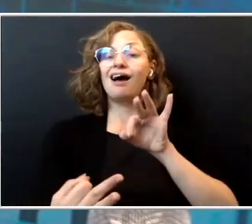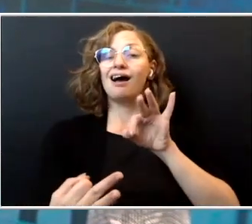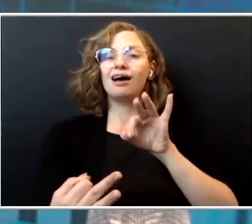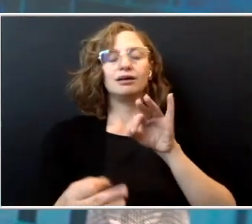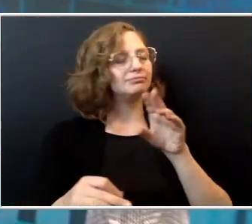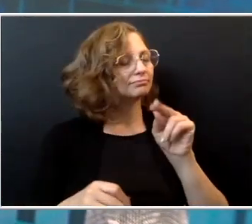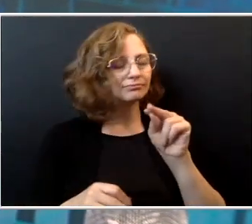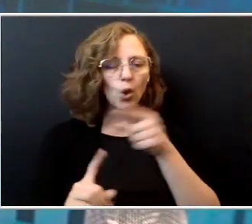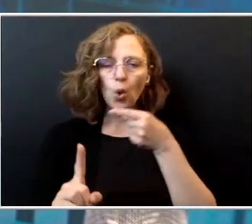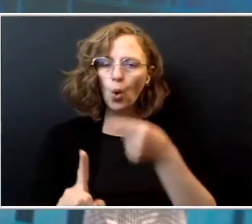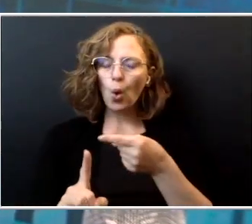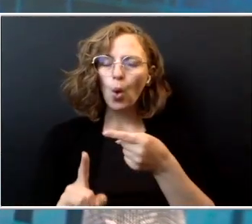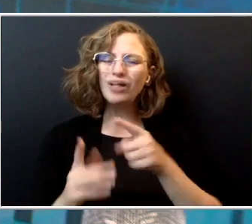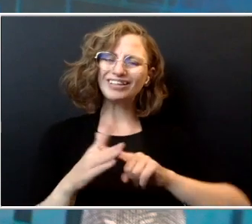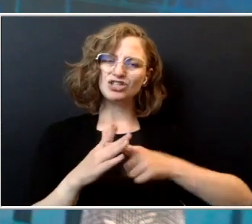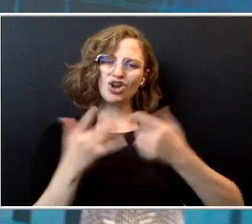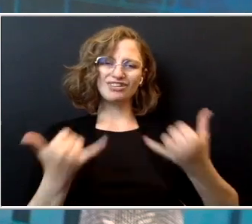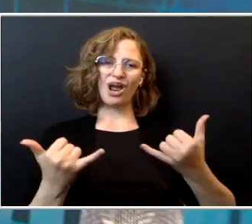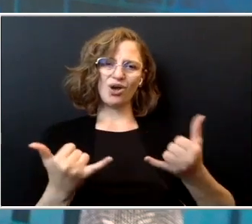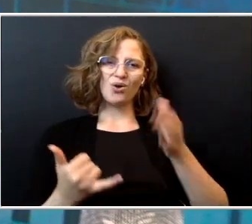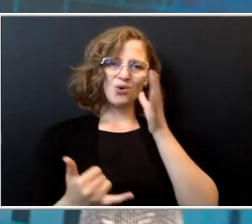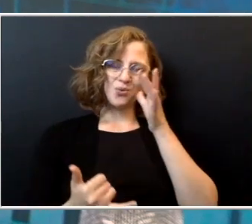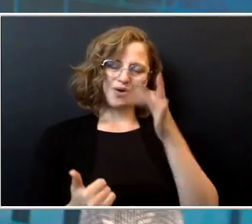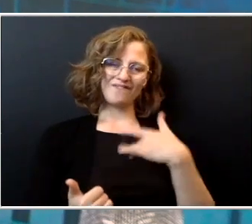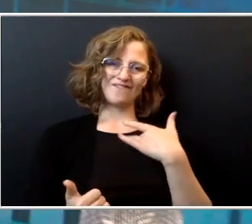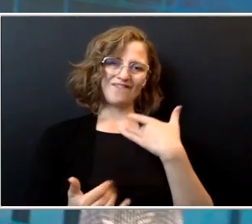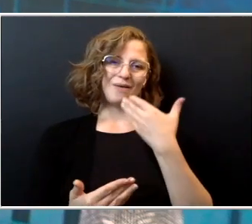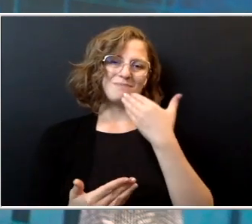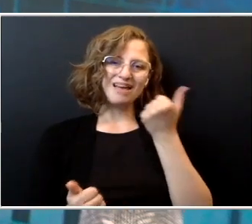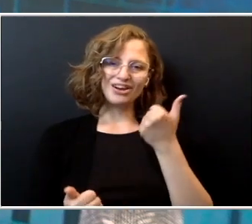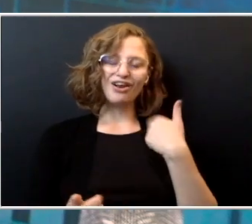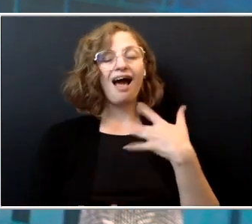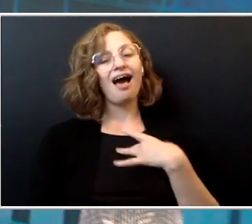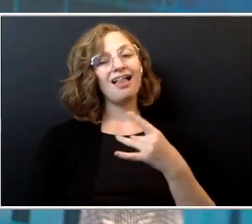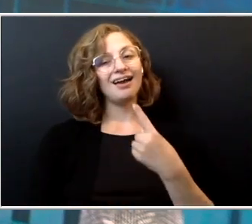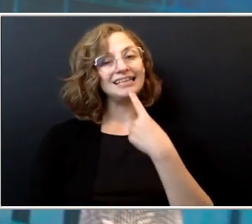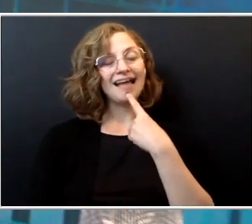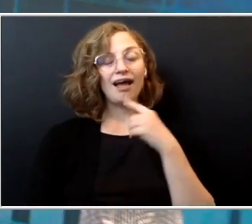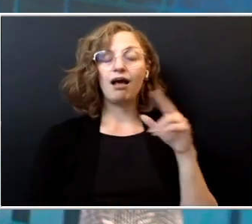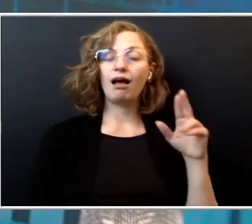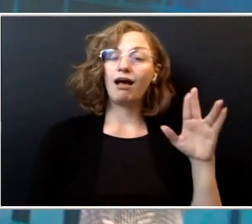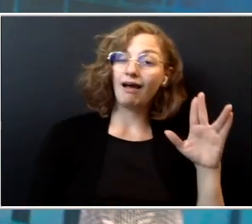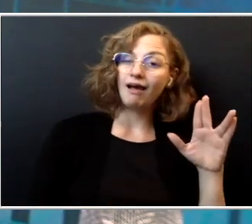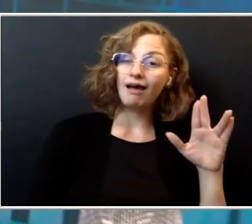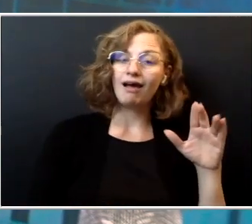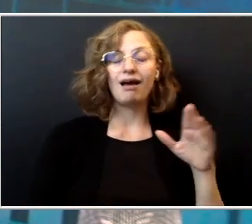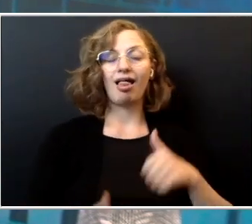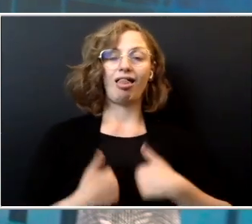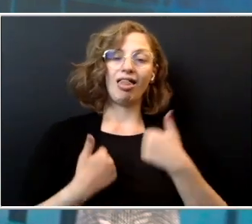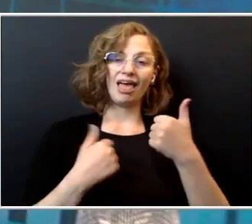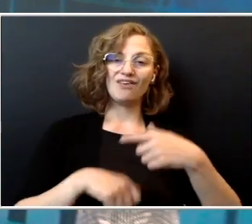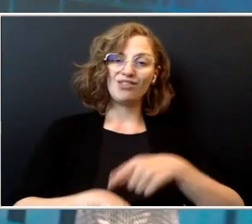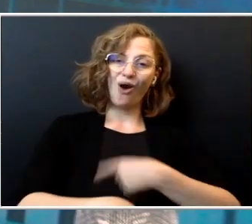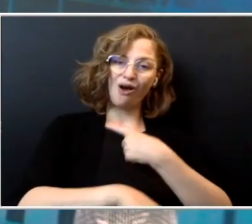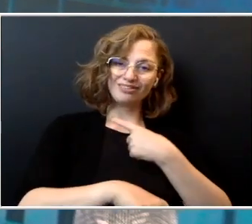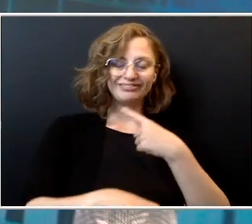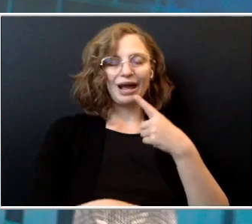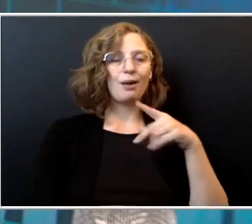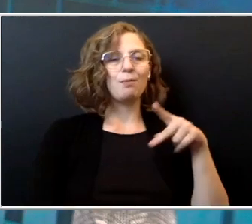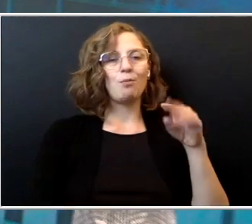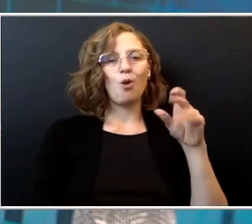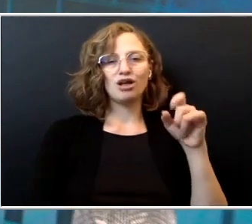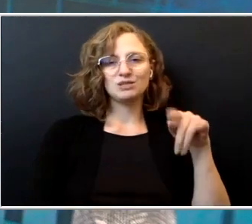like to say, live long and prosper. We know those things that keep us healthy, right? Good, healthy relationships, good